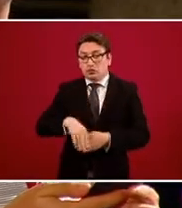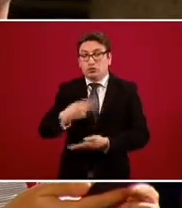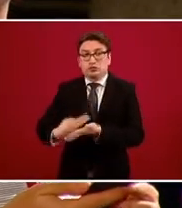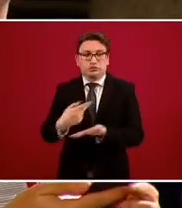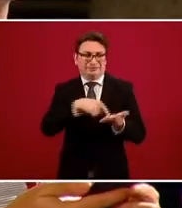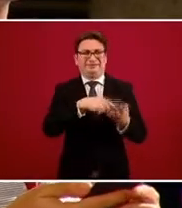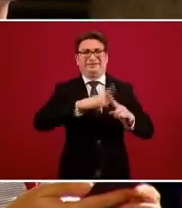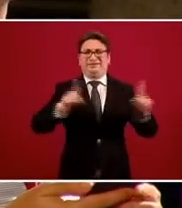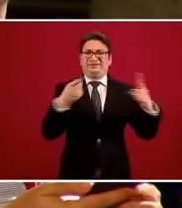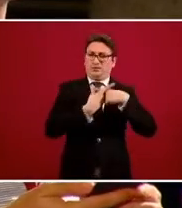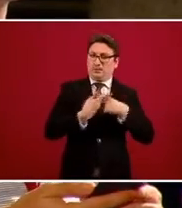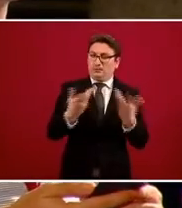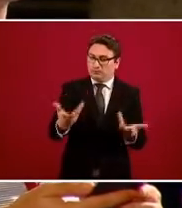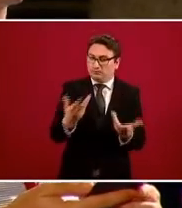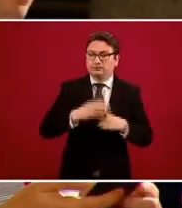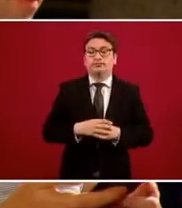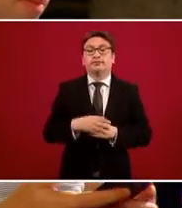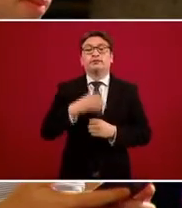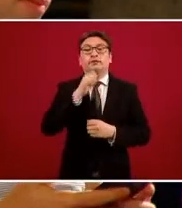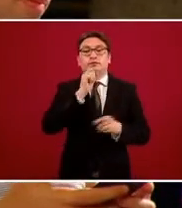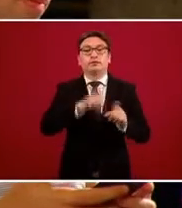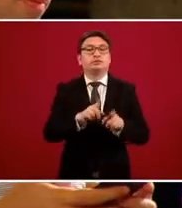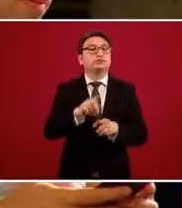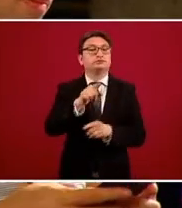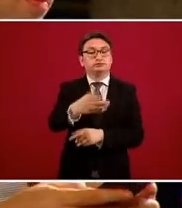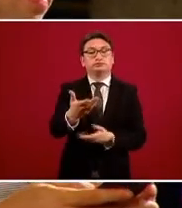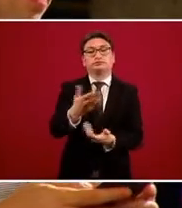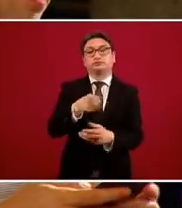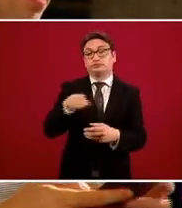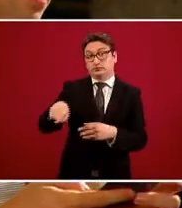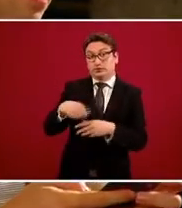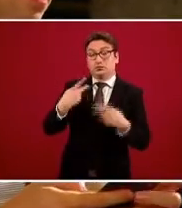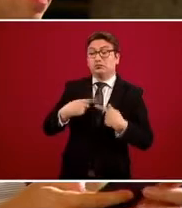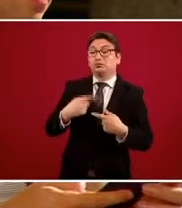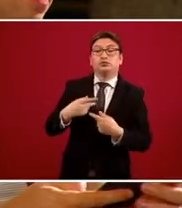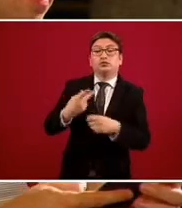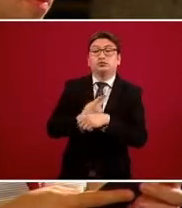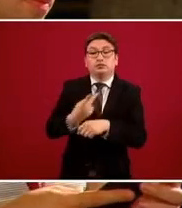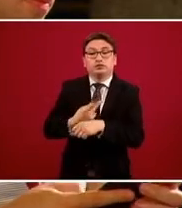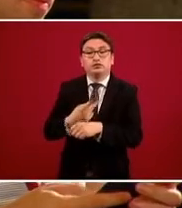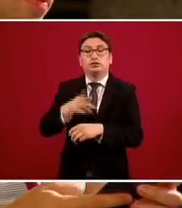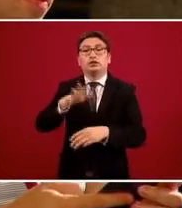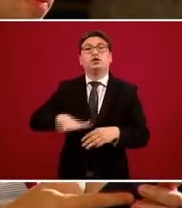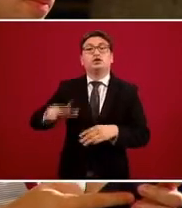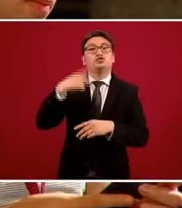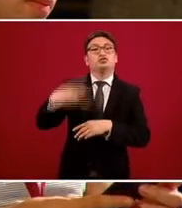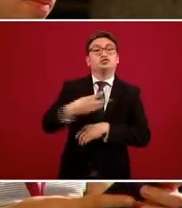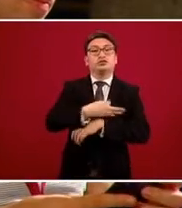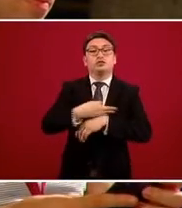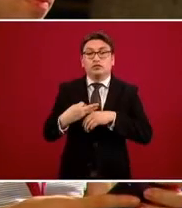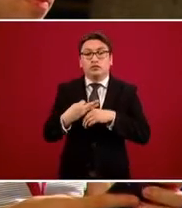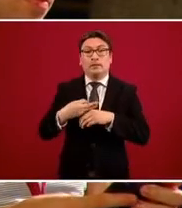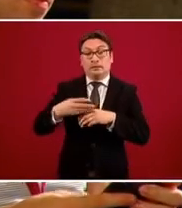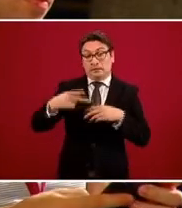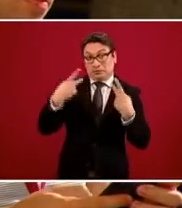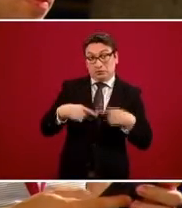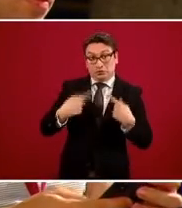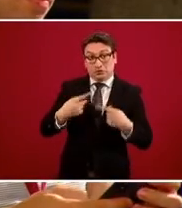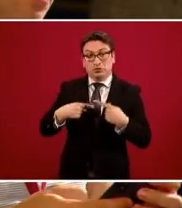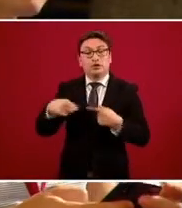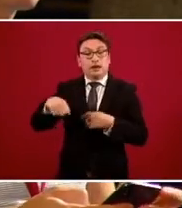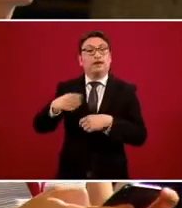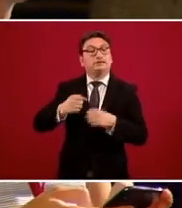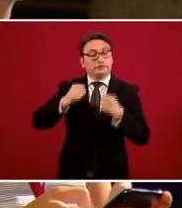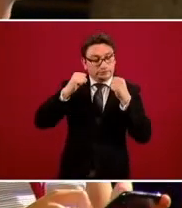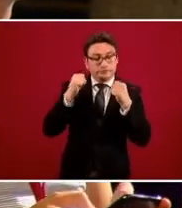the dead body, so they had to wait for 10 hours to transport this dead body. Also, there was